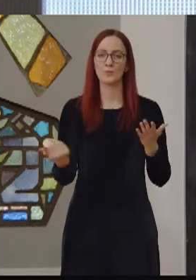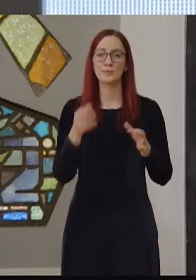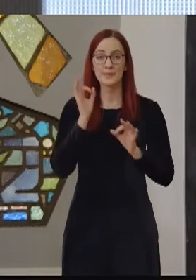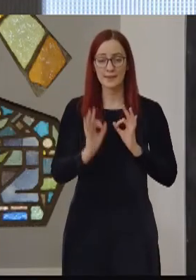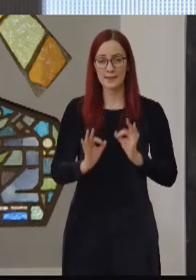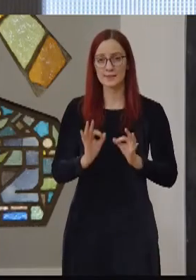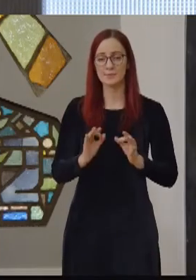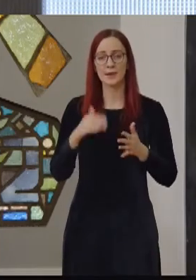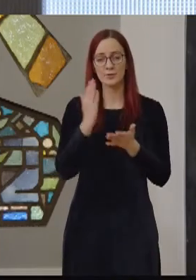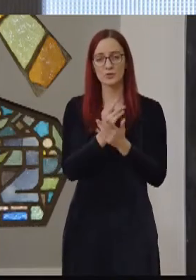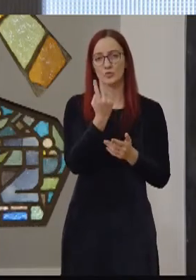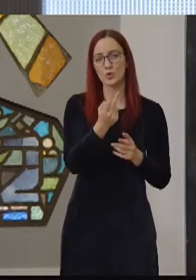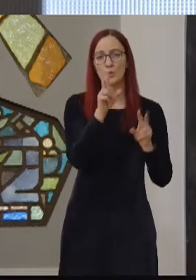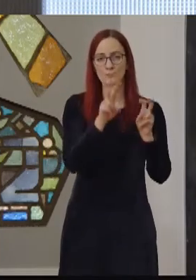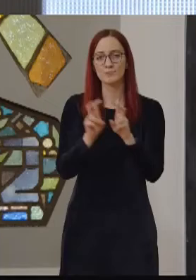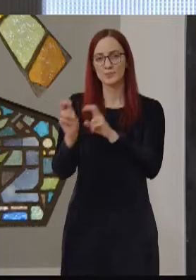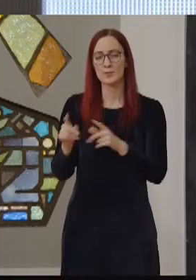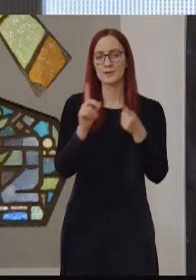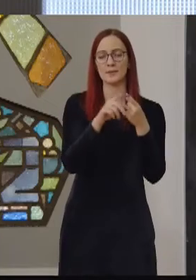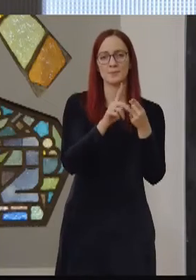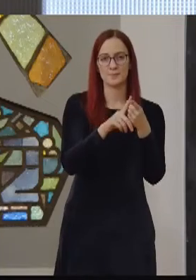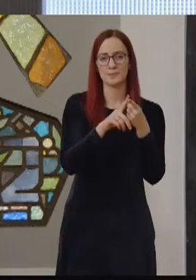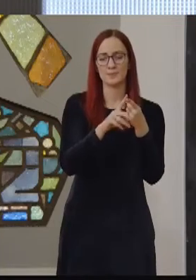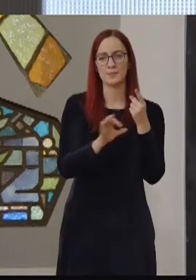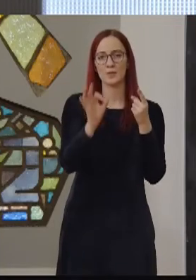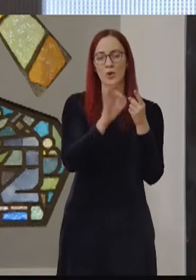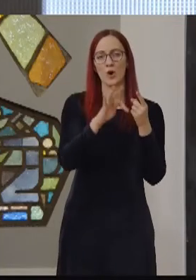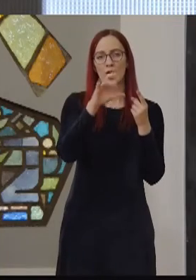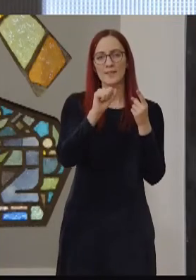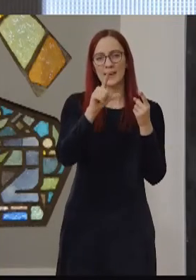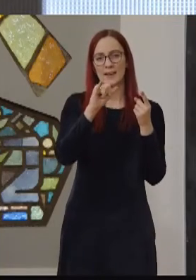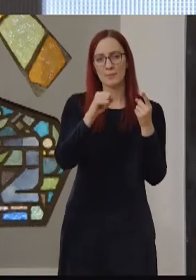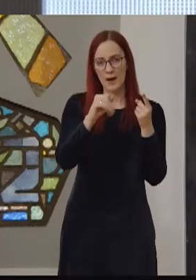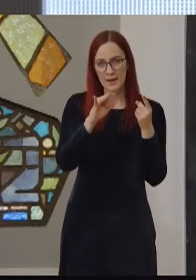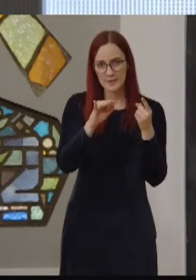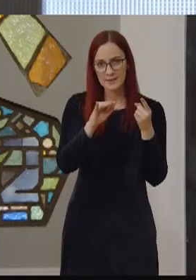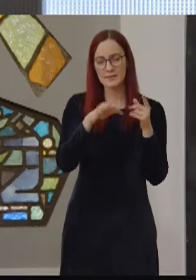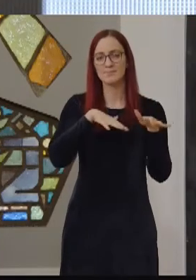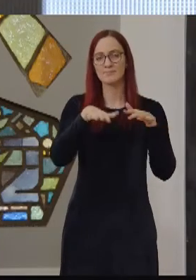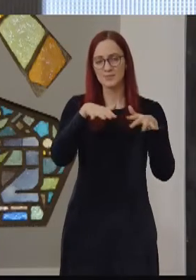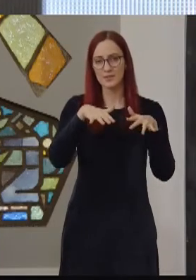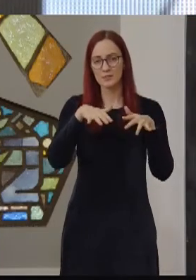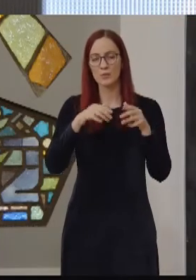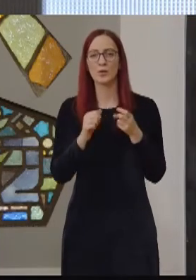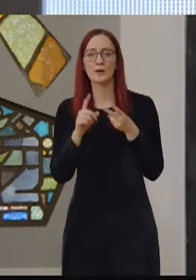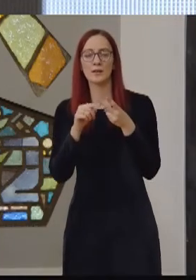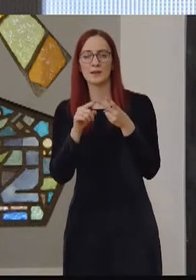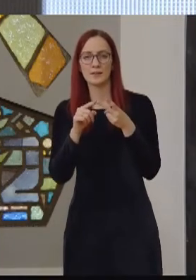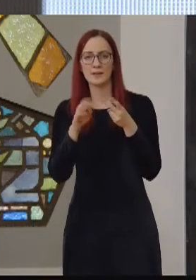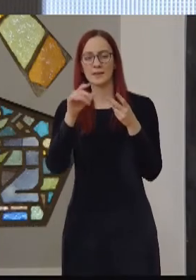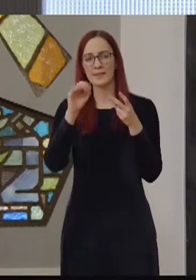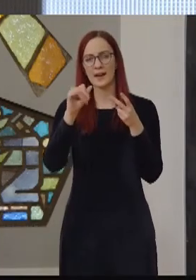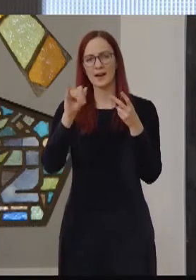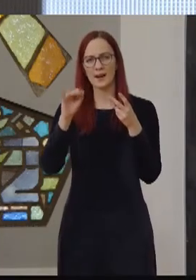the United Nations has two investigations. One is